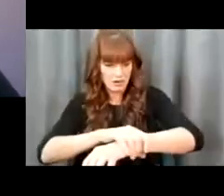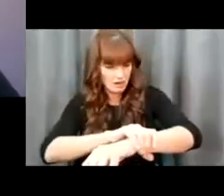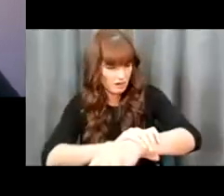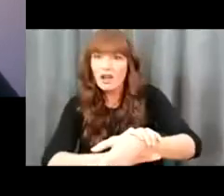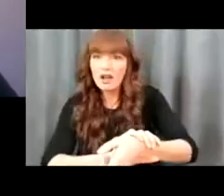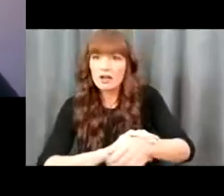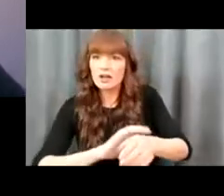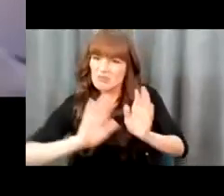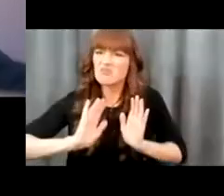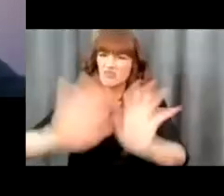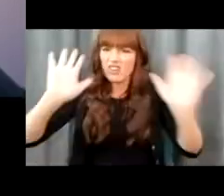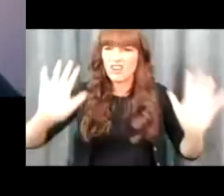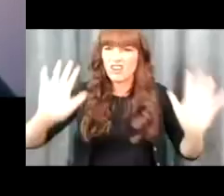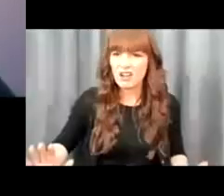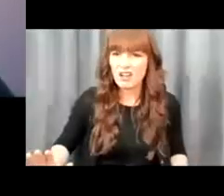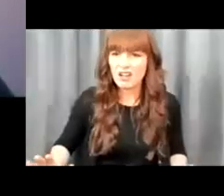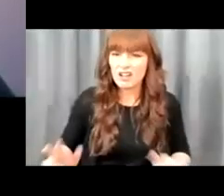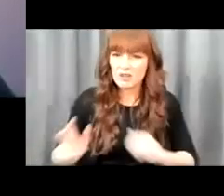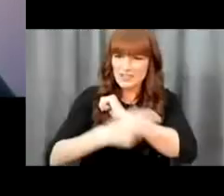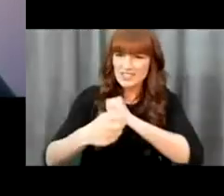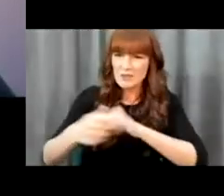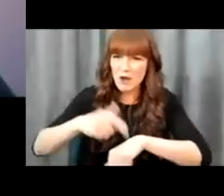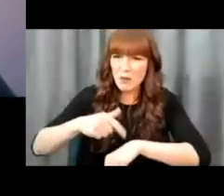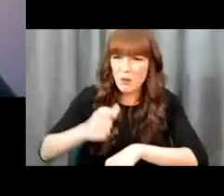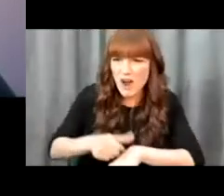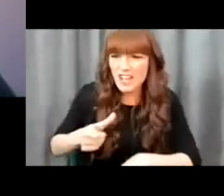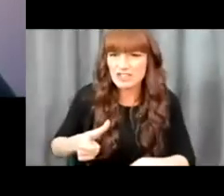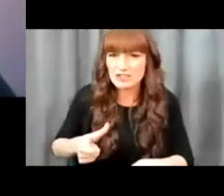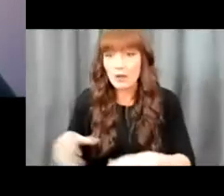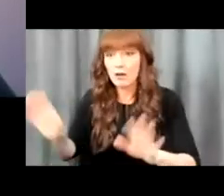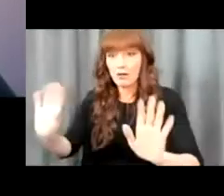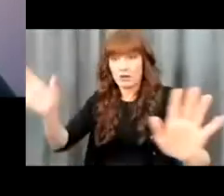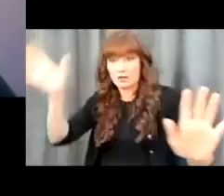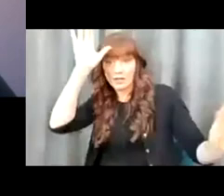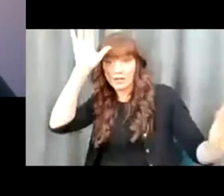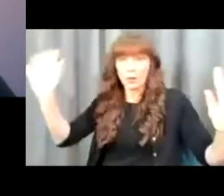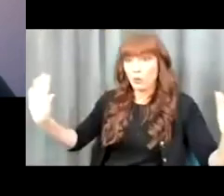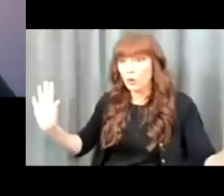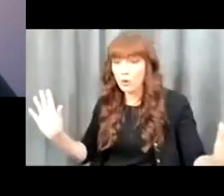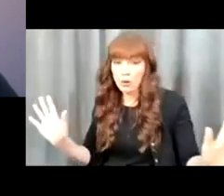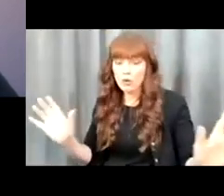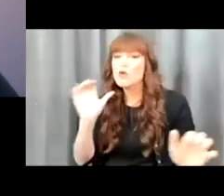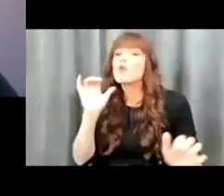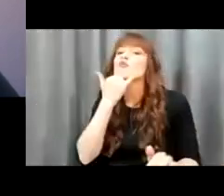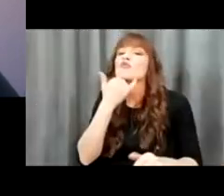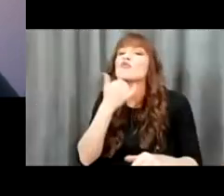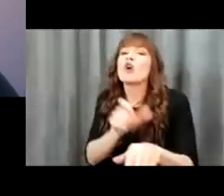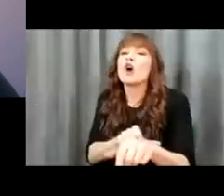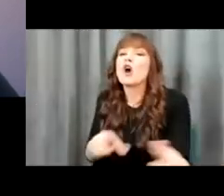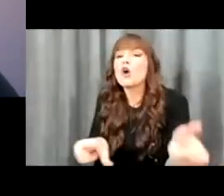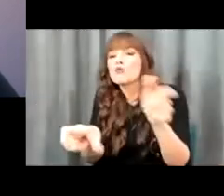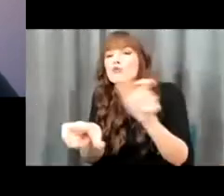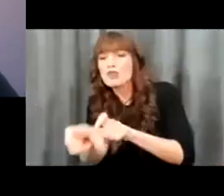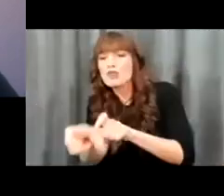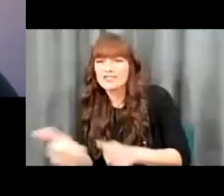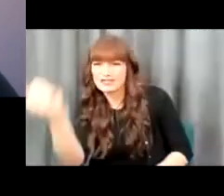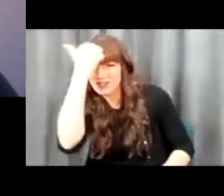Clinton shoves him away. You trying to steal my watch? Hey, daddy-o, you got it on the wrong wrist,